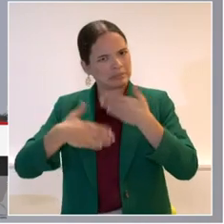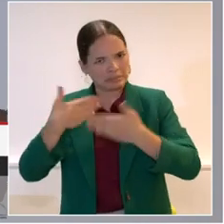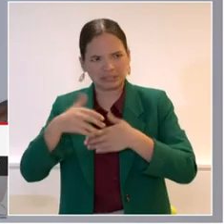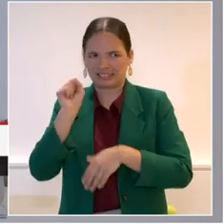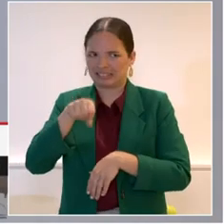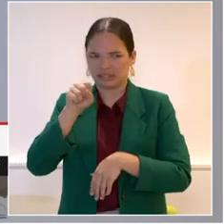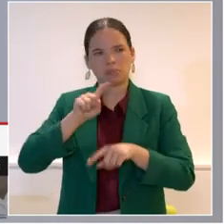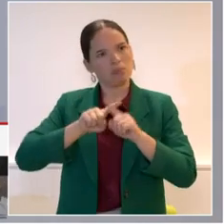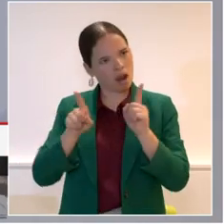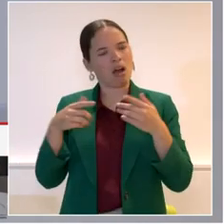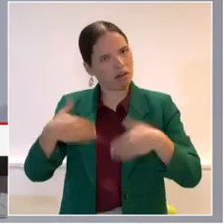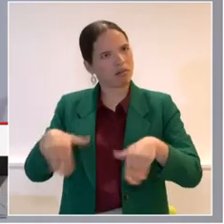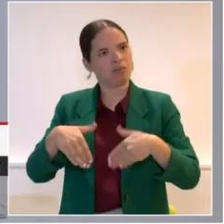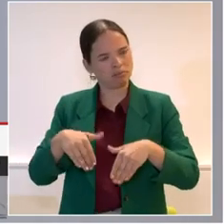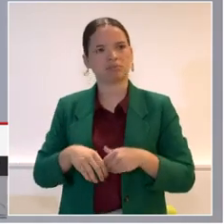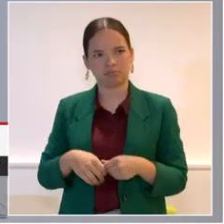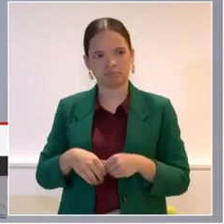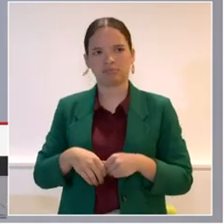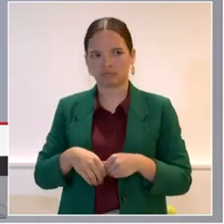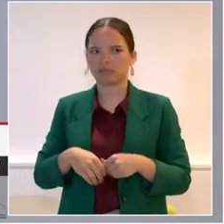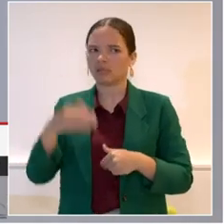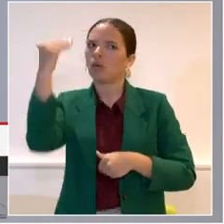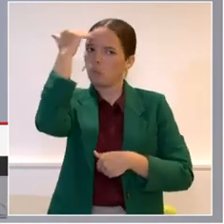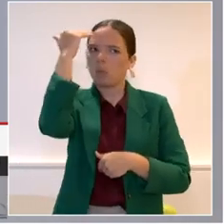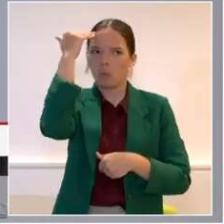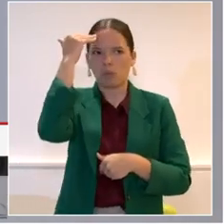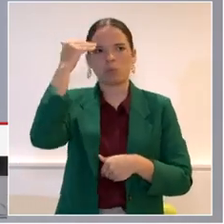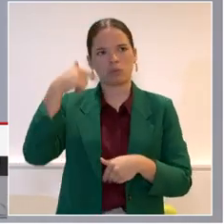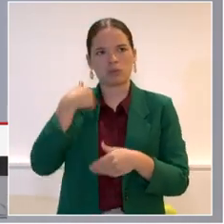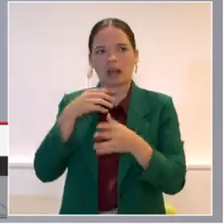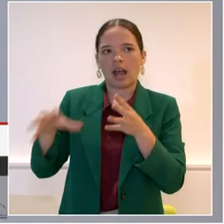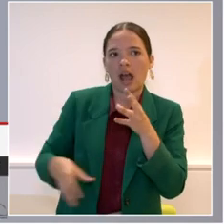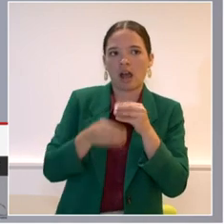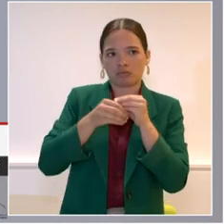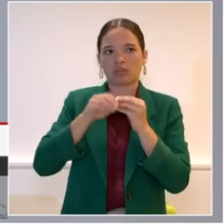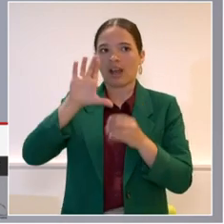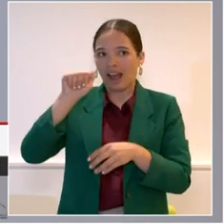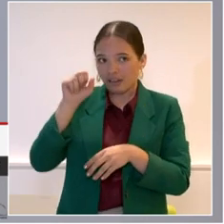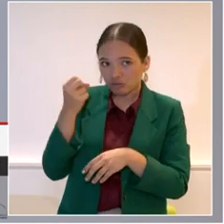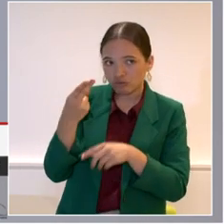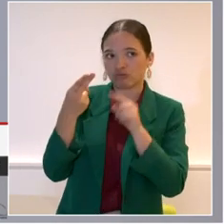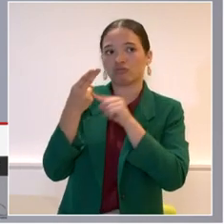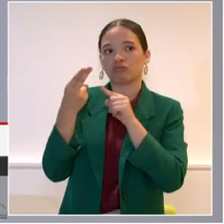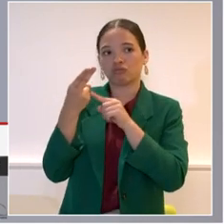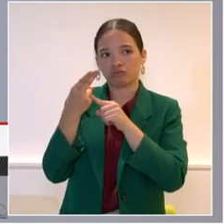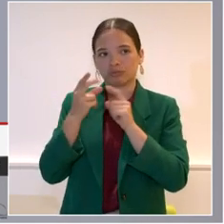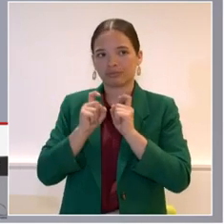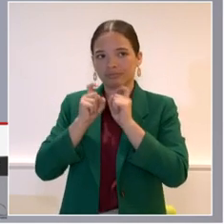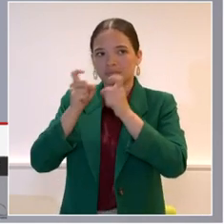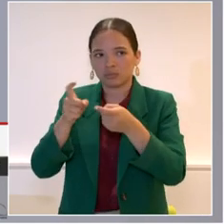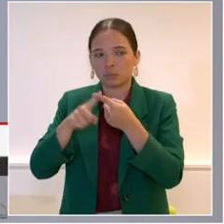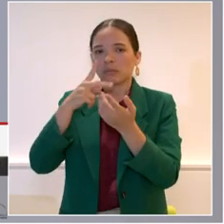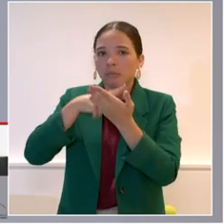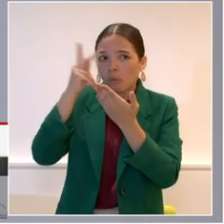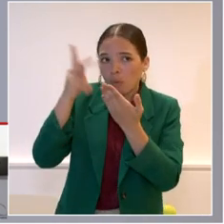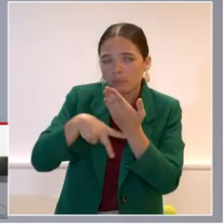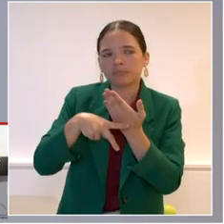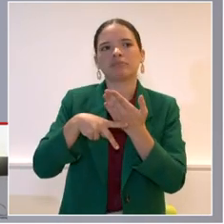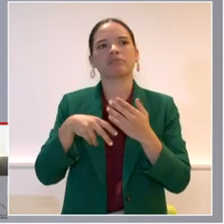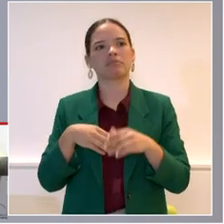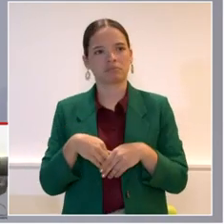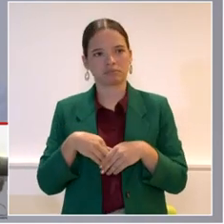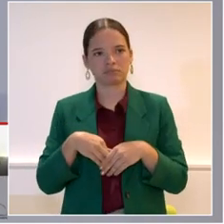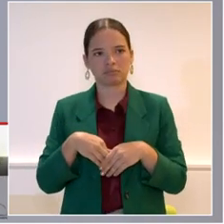residents. And we know that with the additional cash assistance programs that we are crafting, career coaching, and